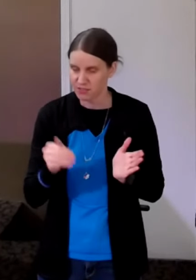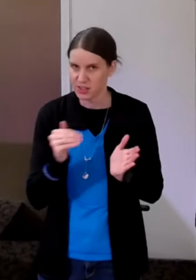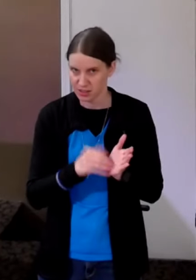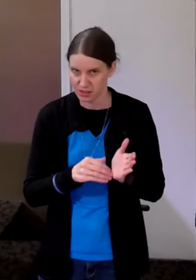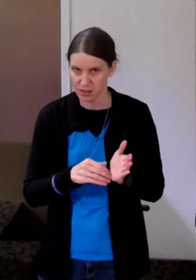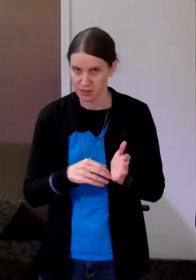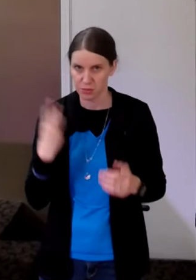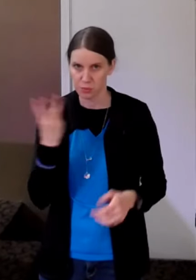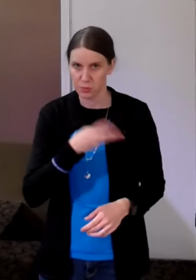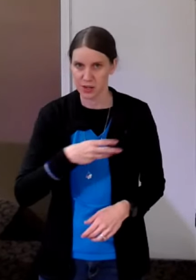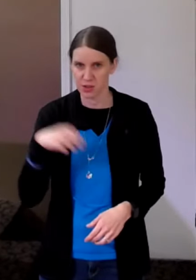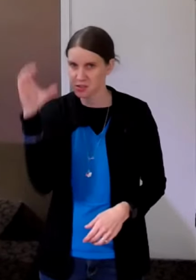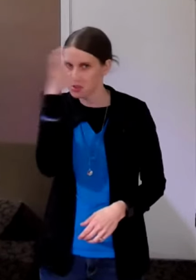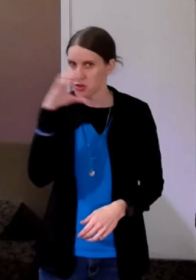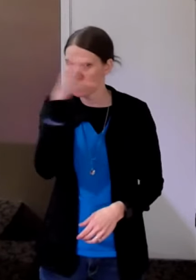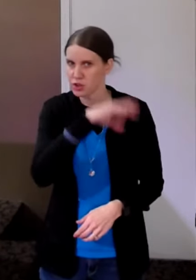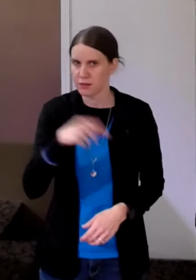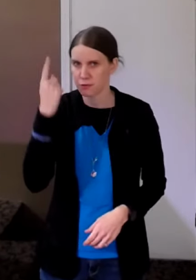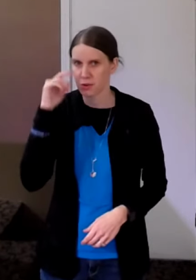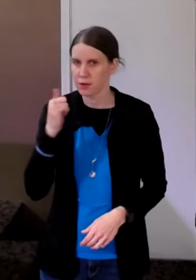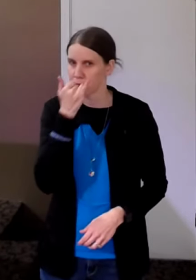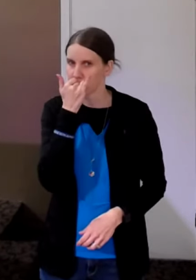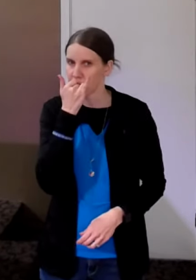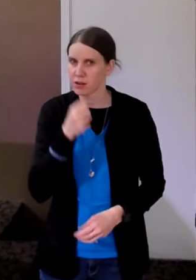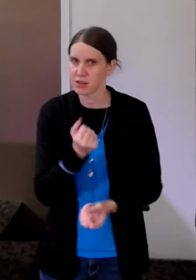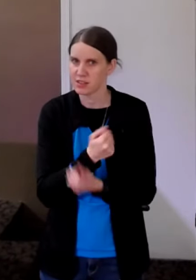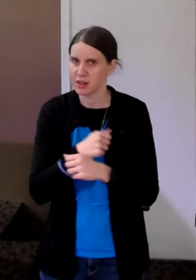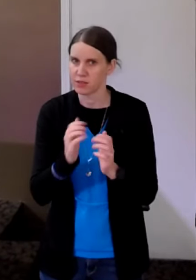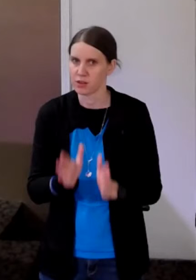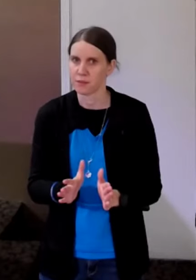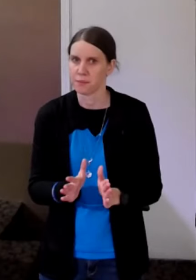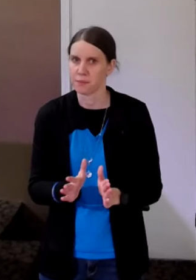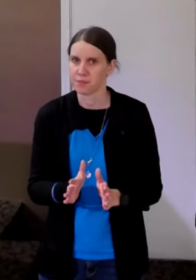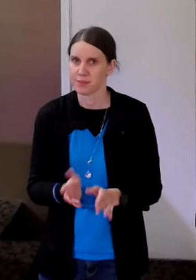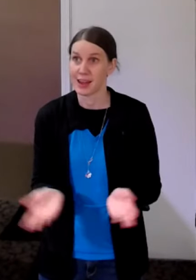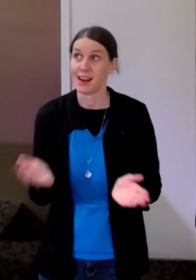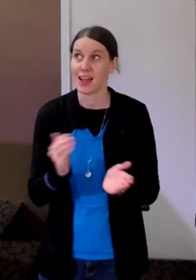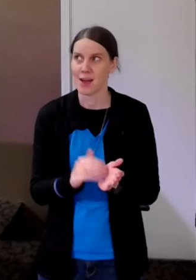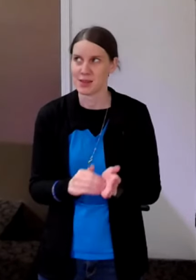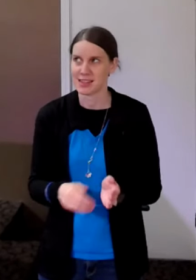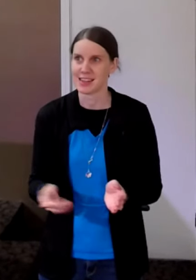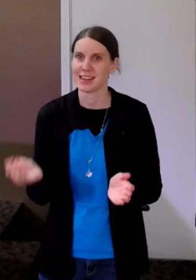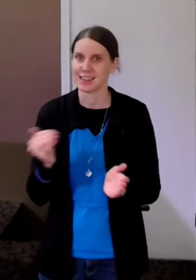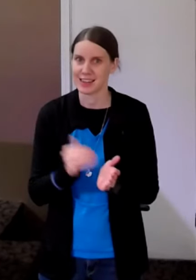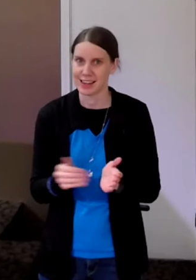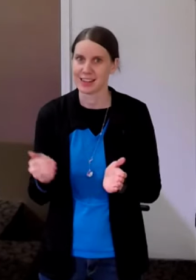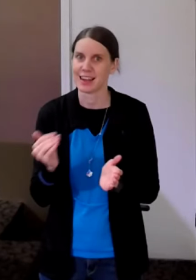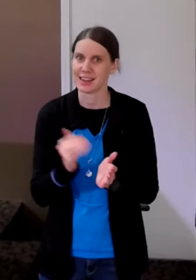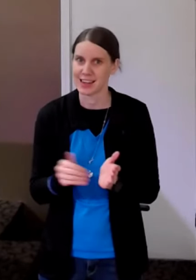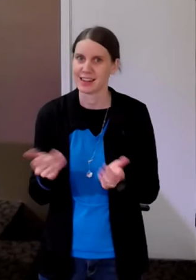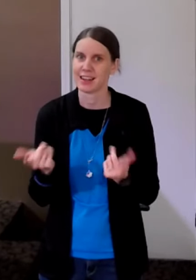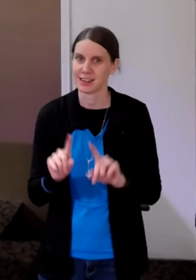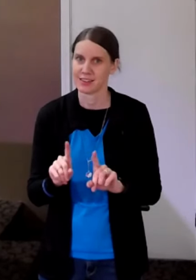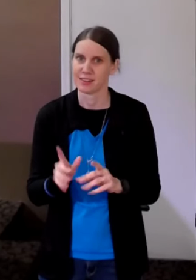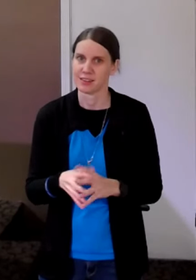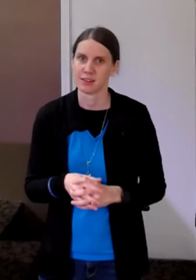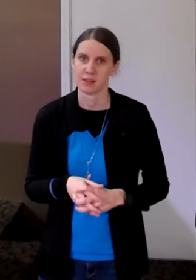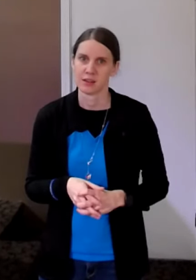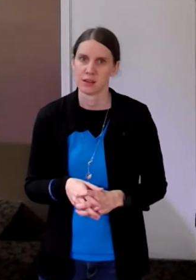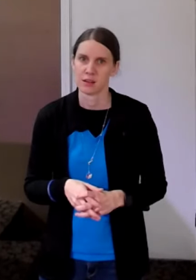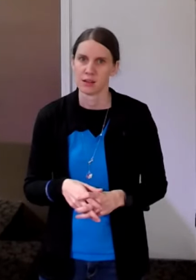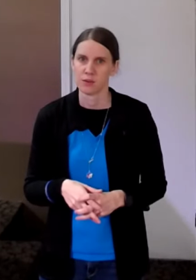we're looking for the wrong Savior. That happens all the time. We fixate